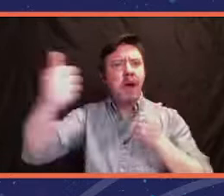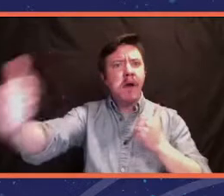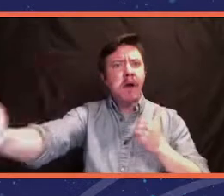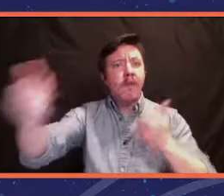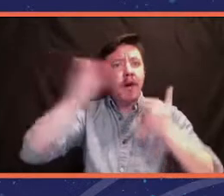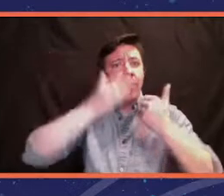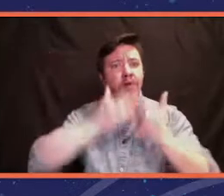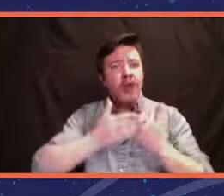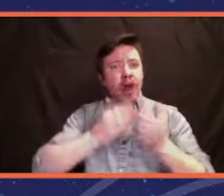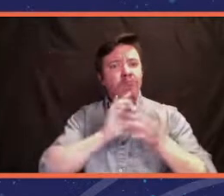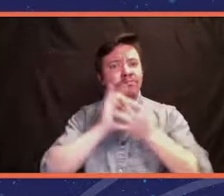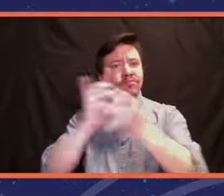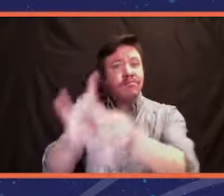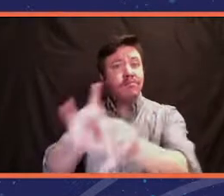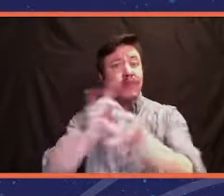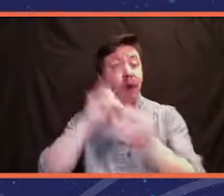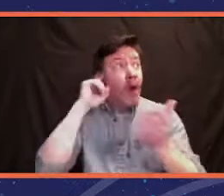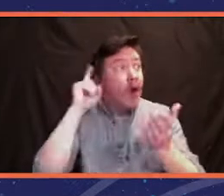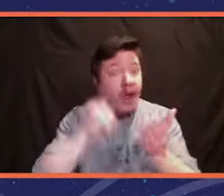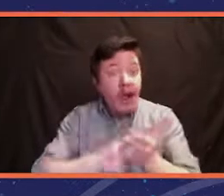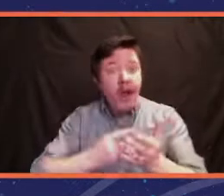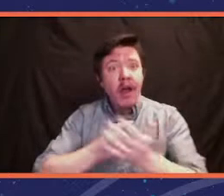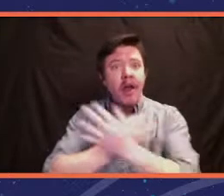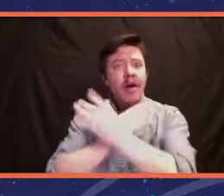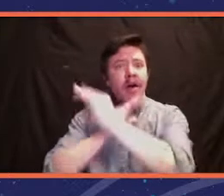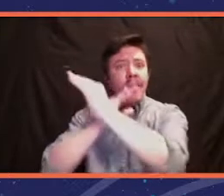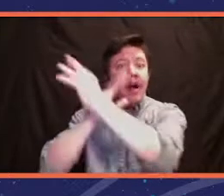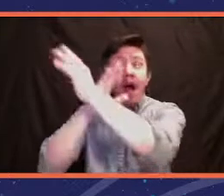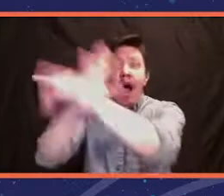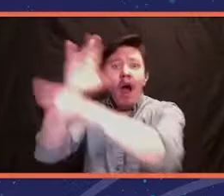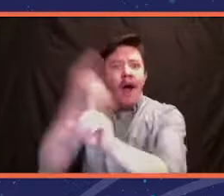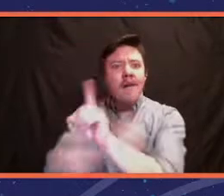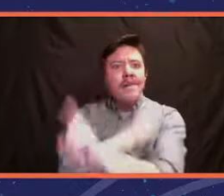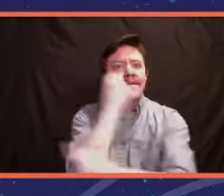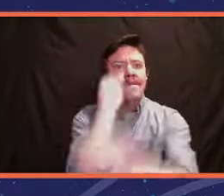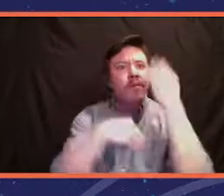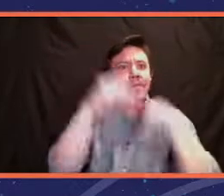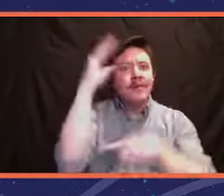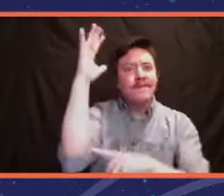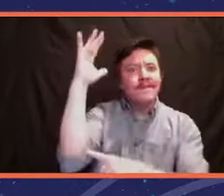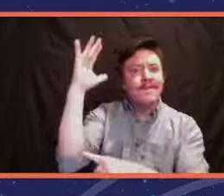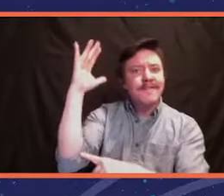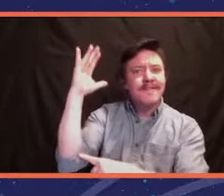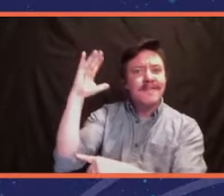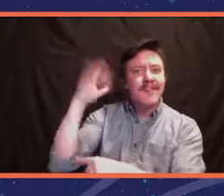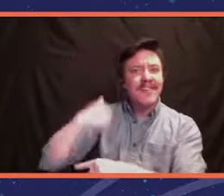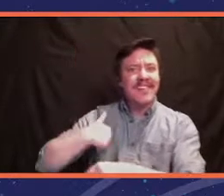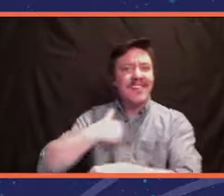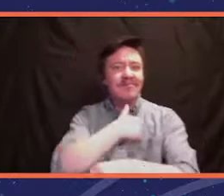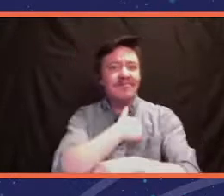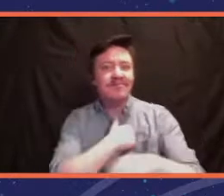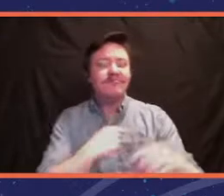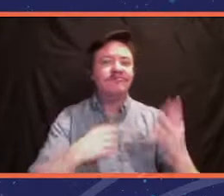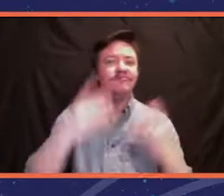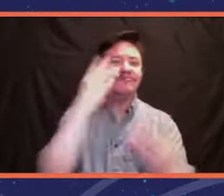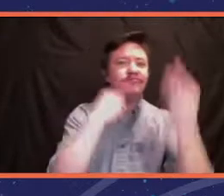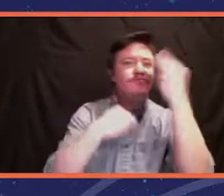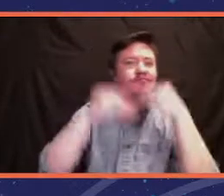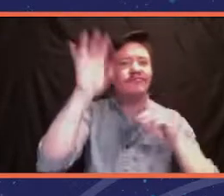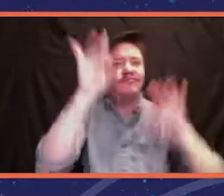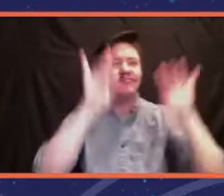a butterfly. She must have come from the food forest. We all take turns planting and picking our favorite fruits and veggies